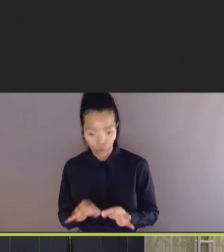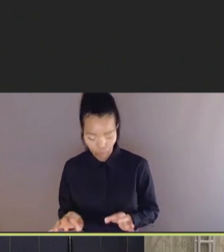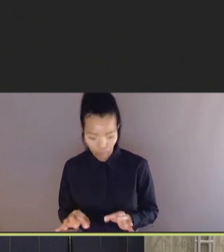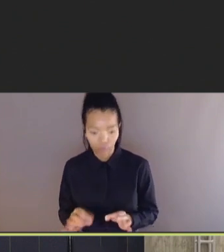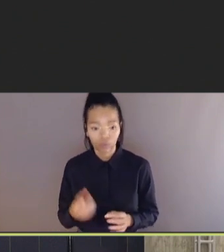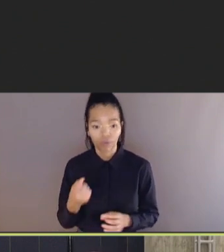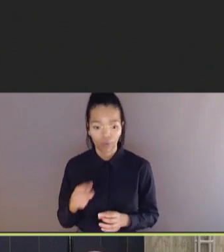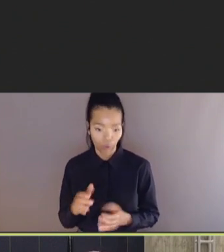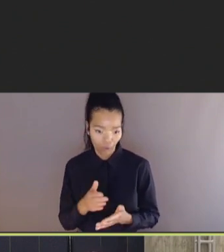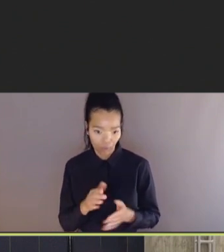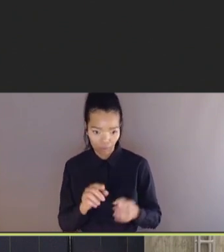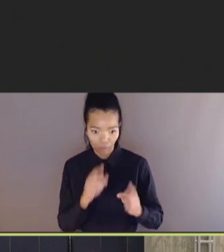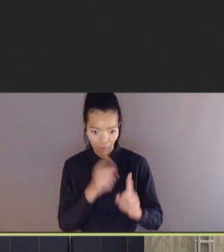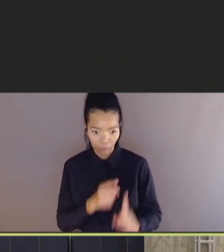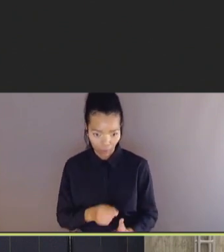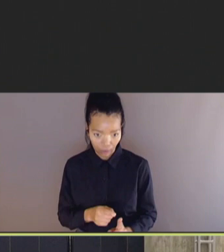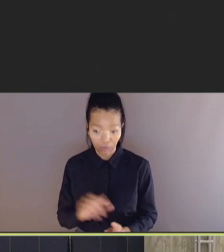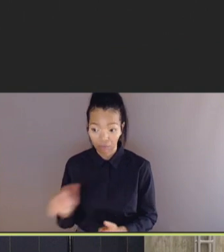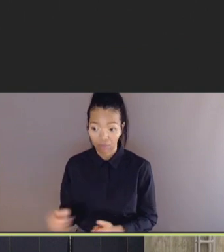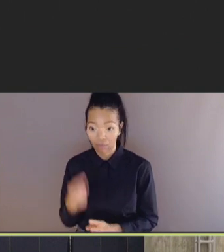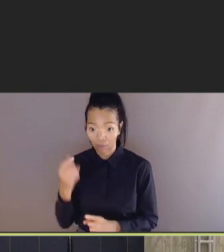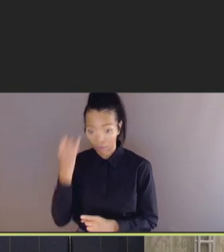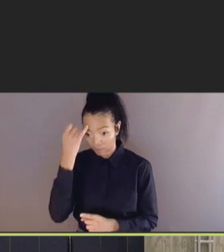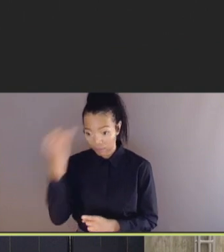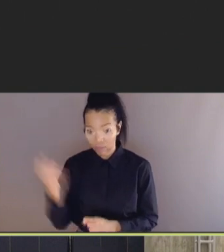Other thoughts?